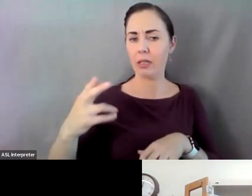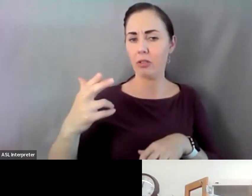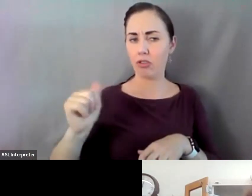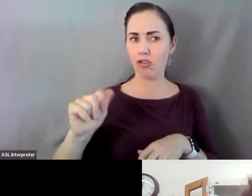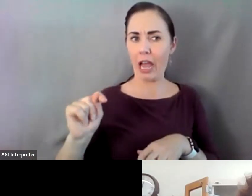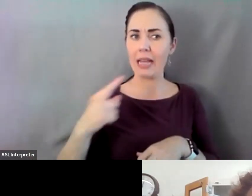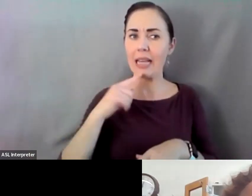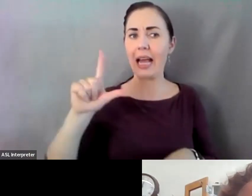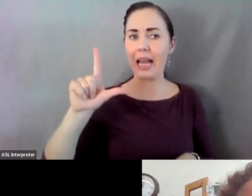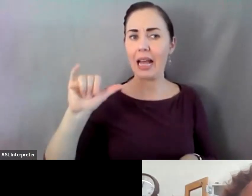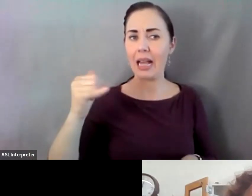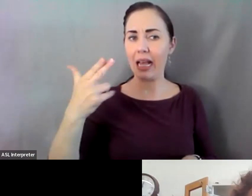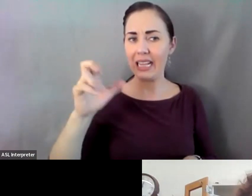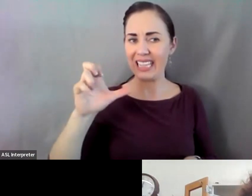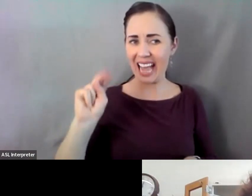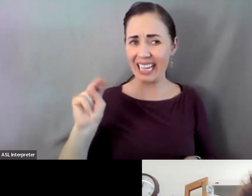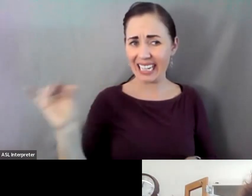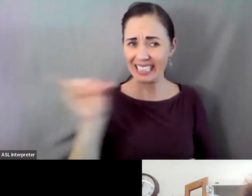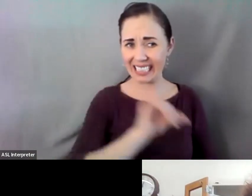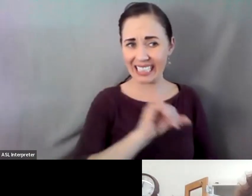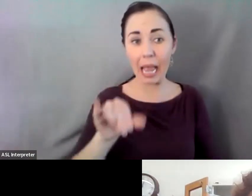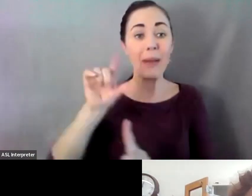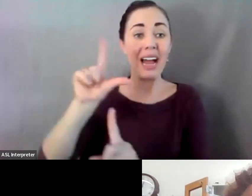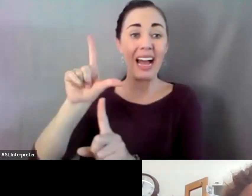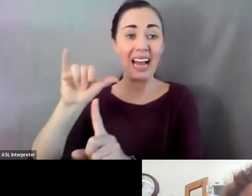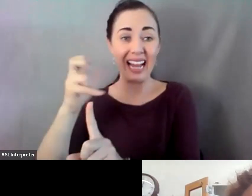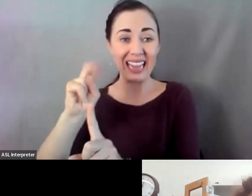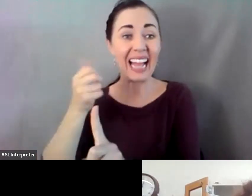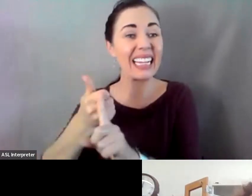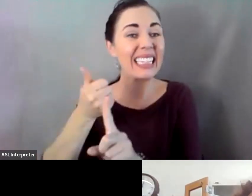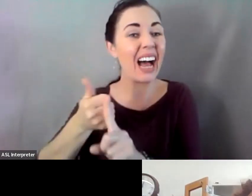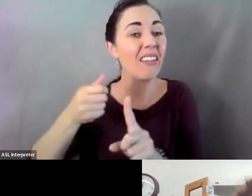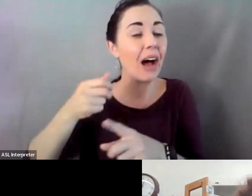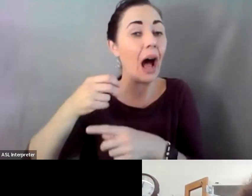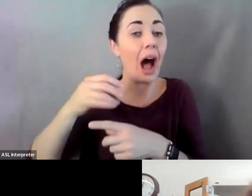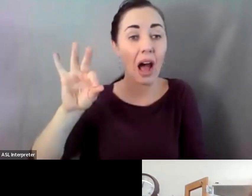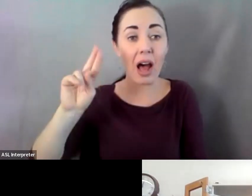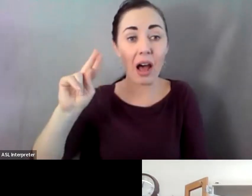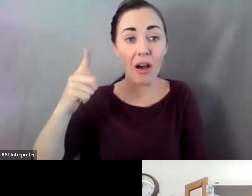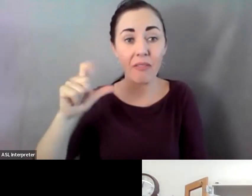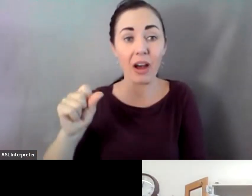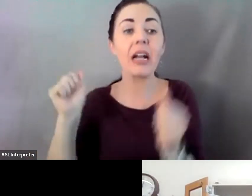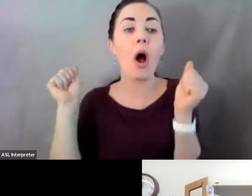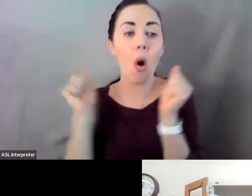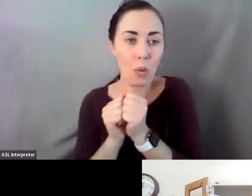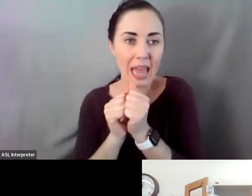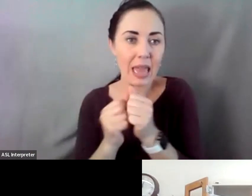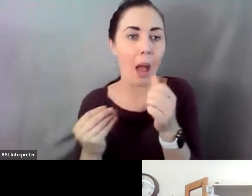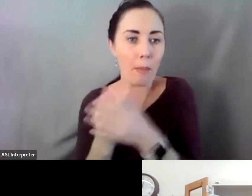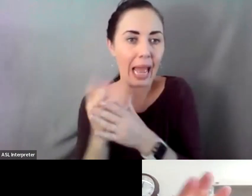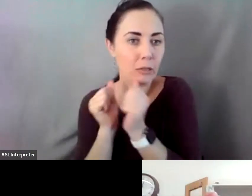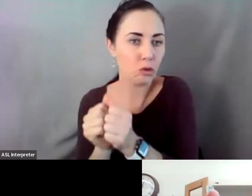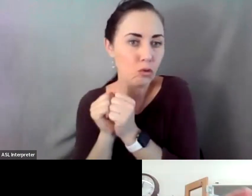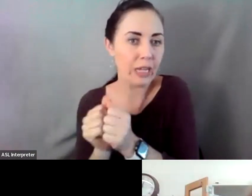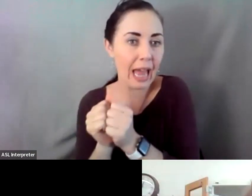same. And lichens are a plant and a fungus living together, but the plant is the microscopic part, the little